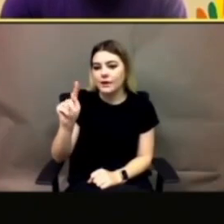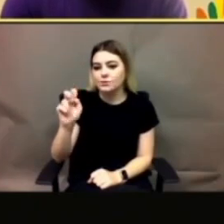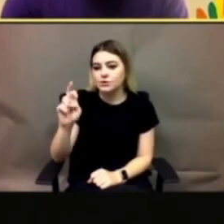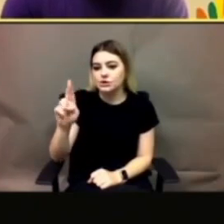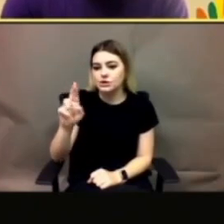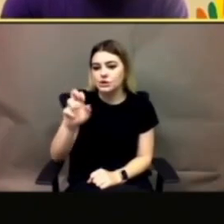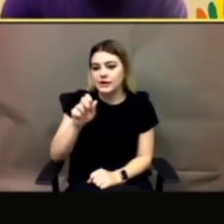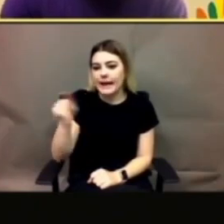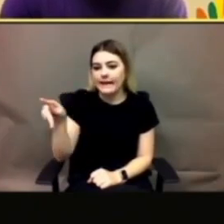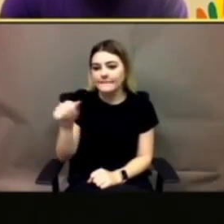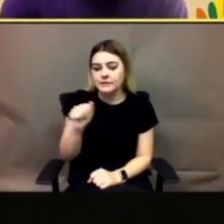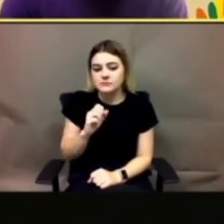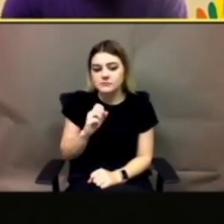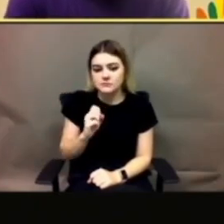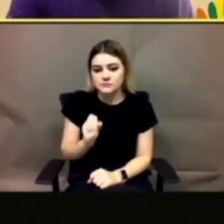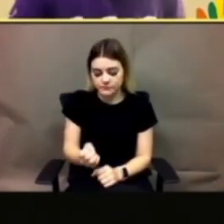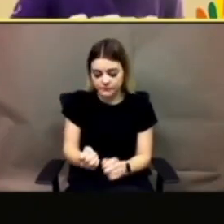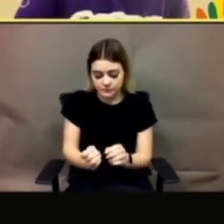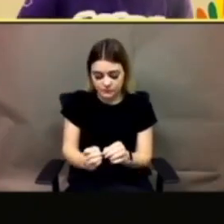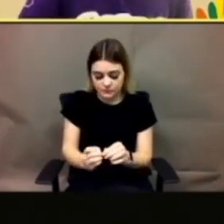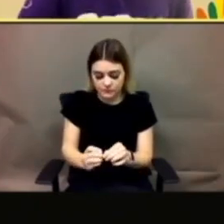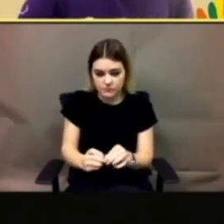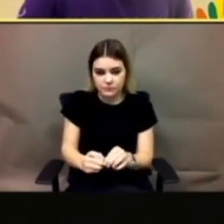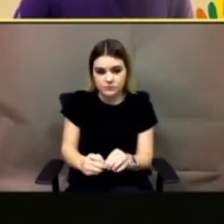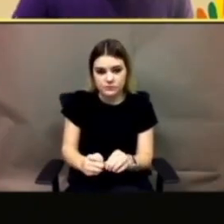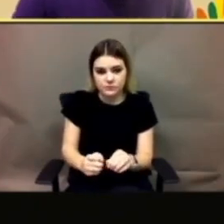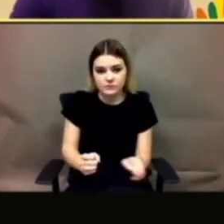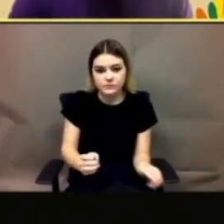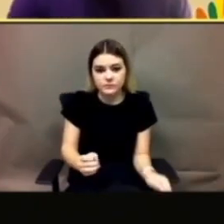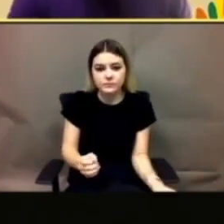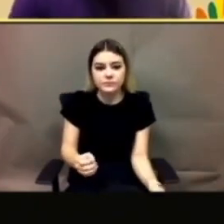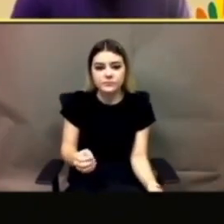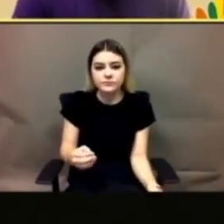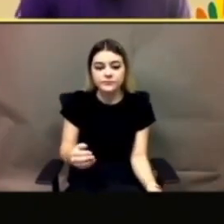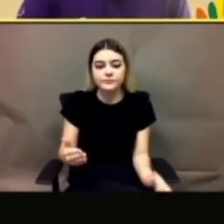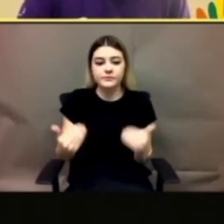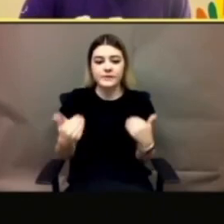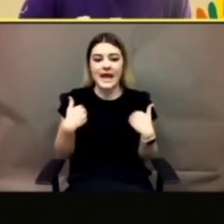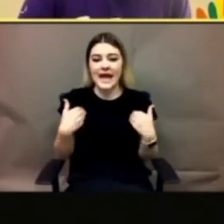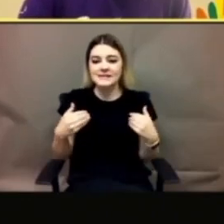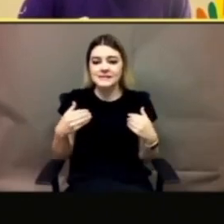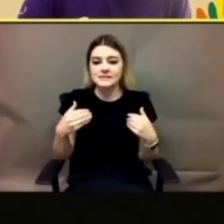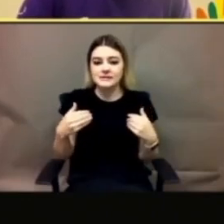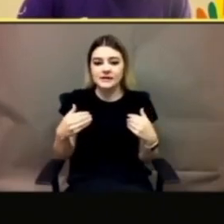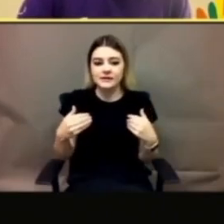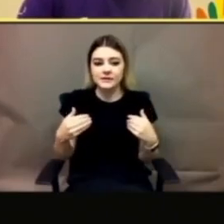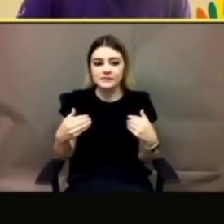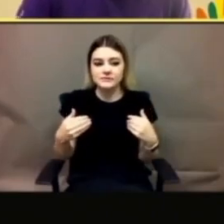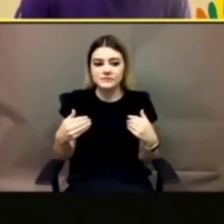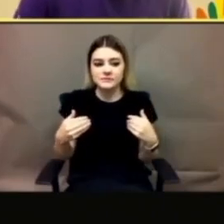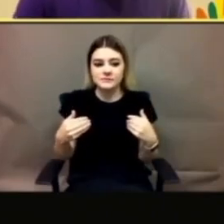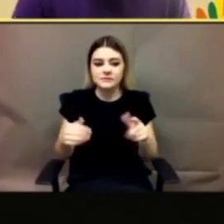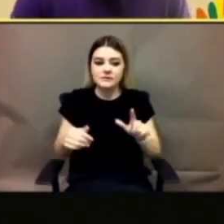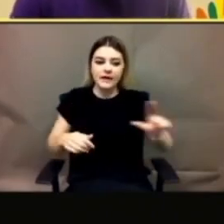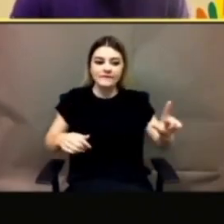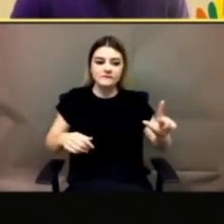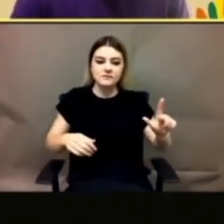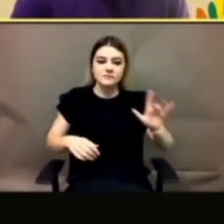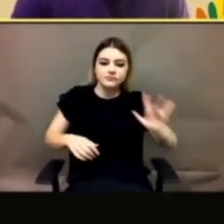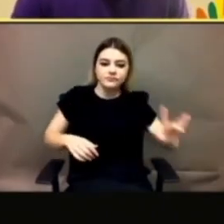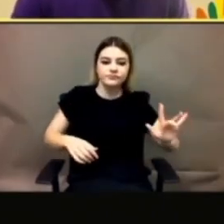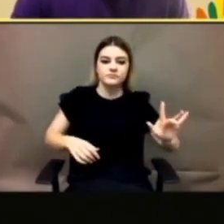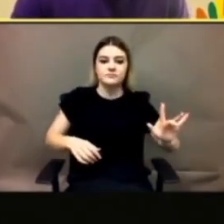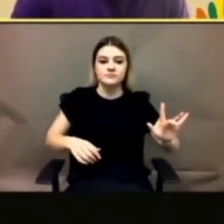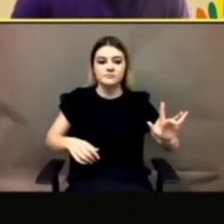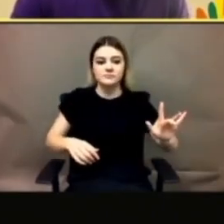So hopefully you're seeing the counter app, and so you can see it's got like the arrows on the screen. So if I press my left arrow on my keyboard, and hopefully you're hearing the sound, so I